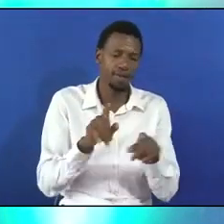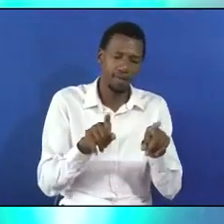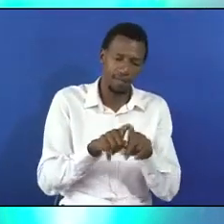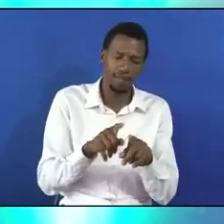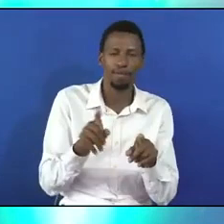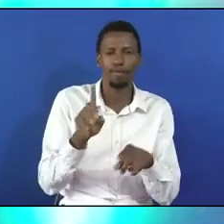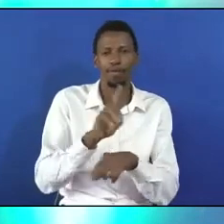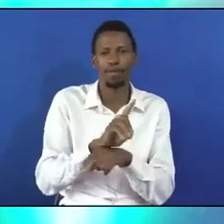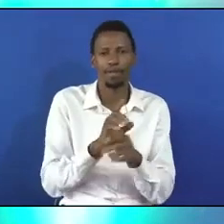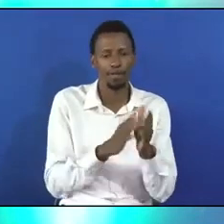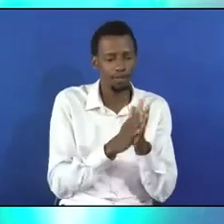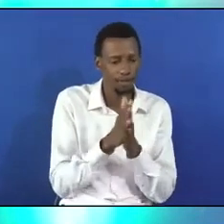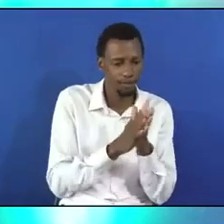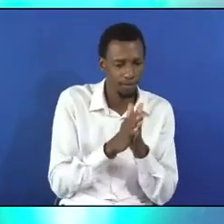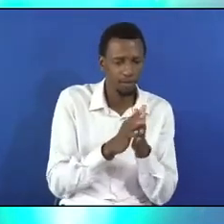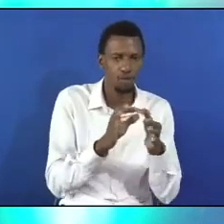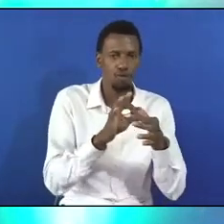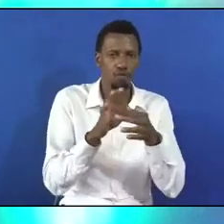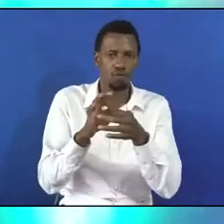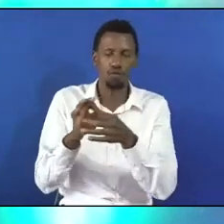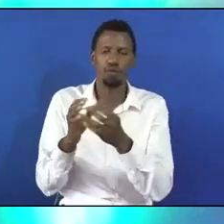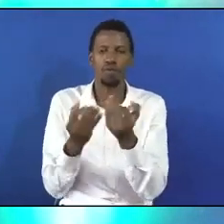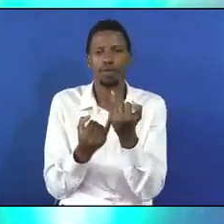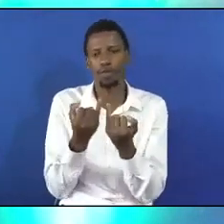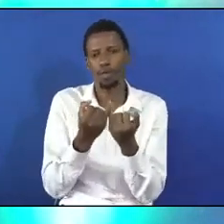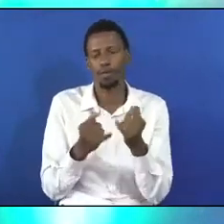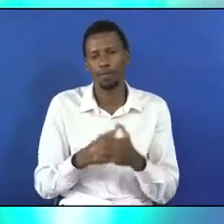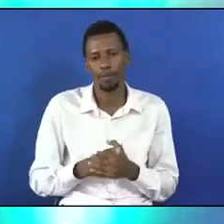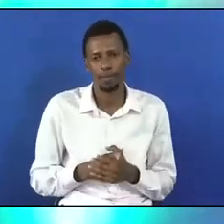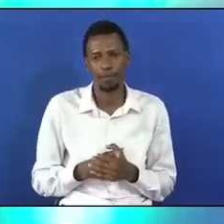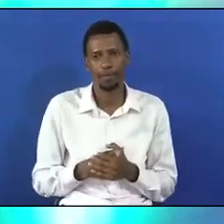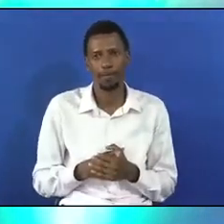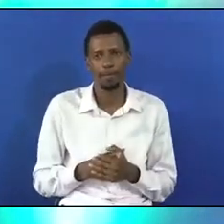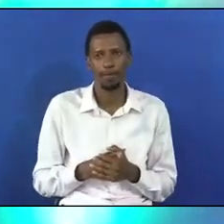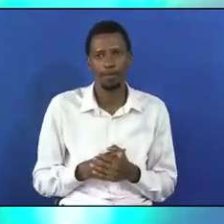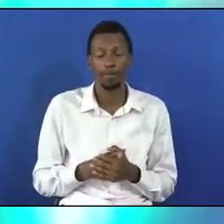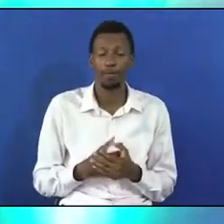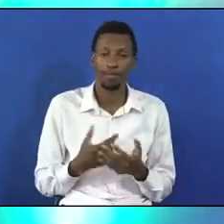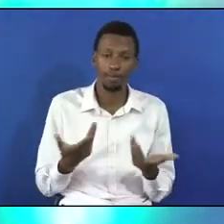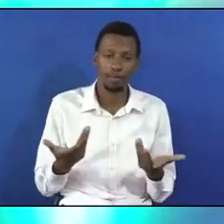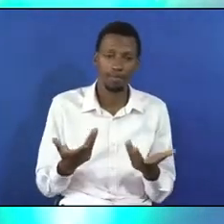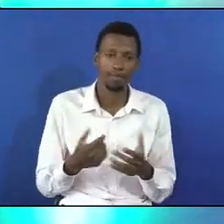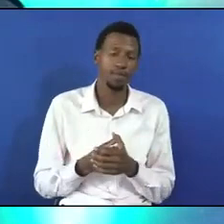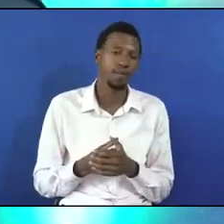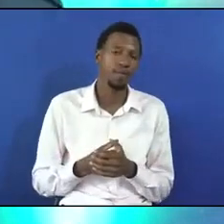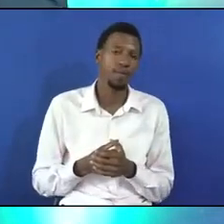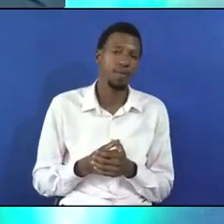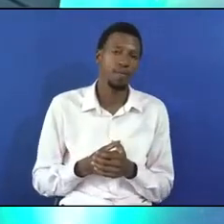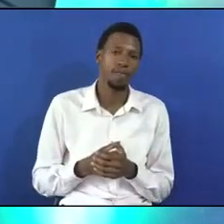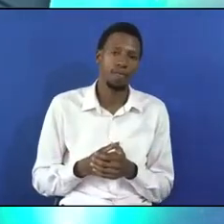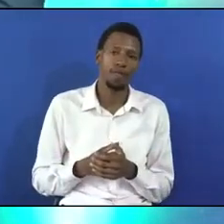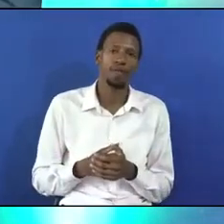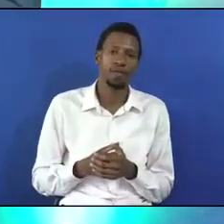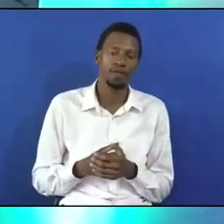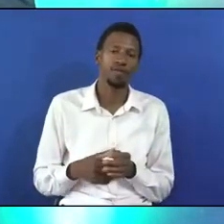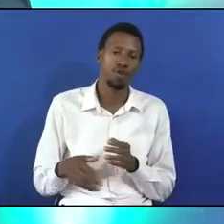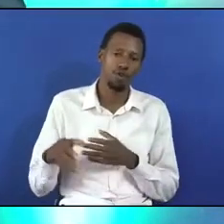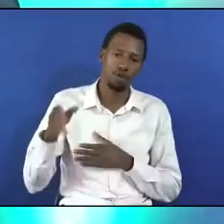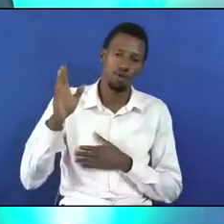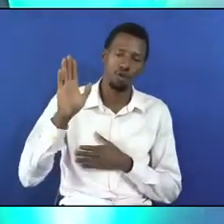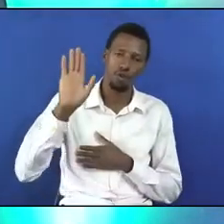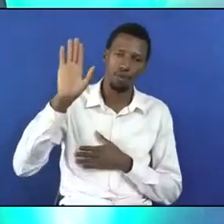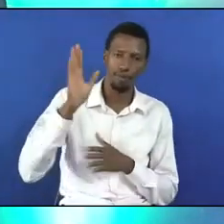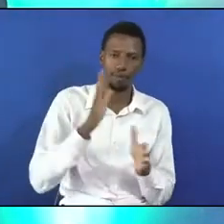Interest Sabbath. What a coincidence. It is by God's making.